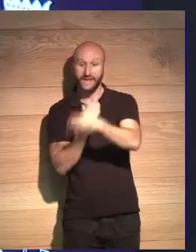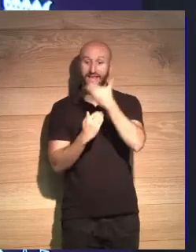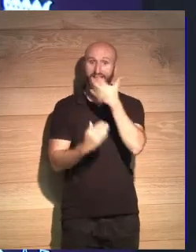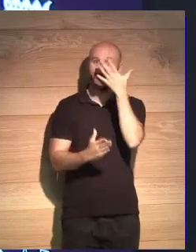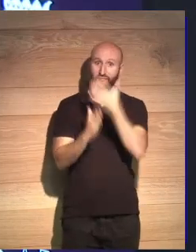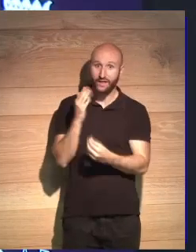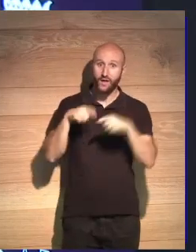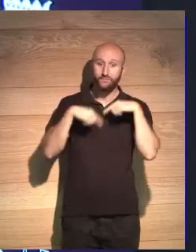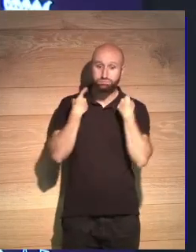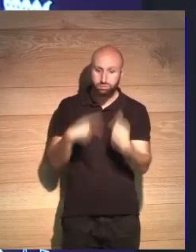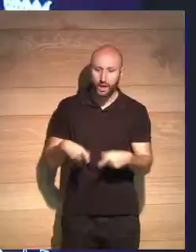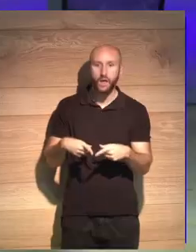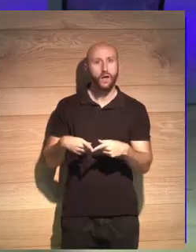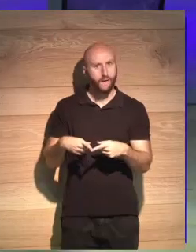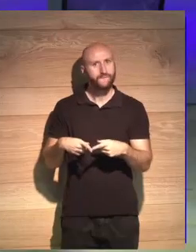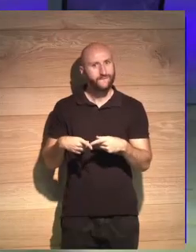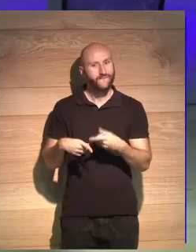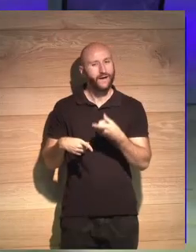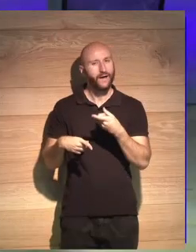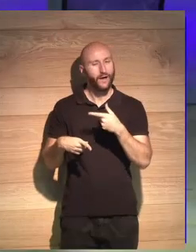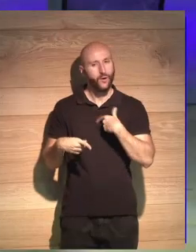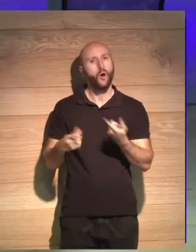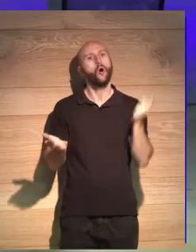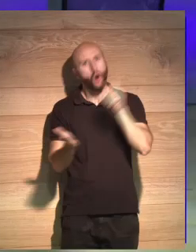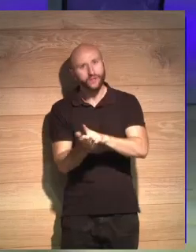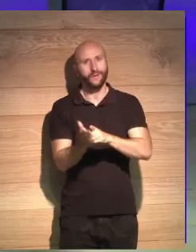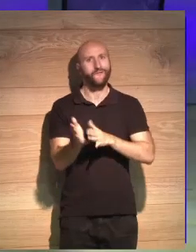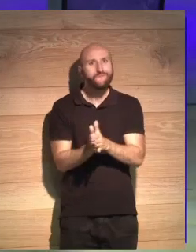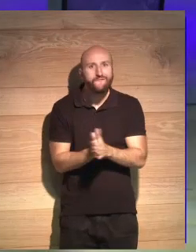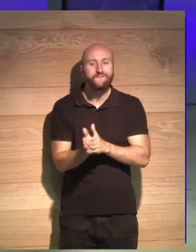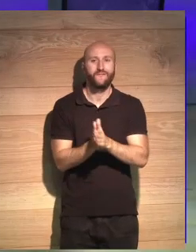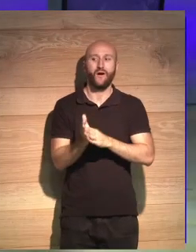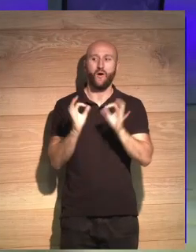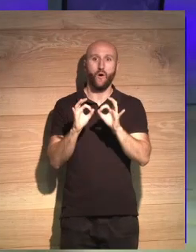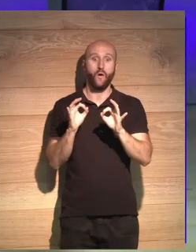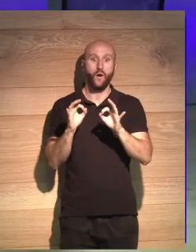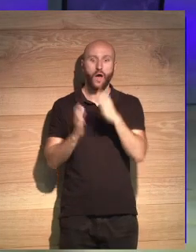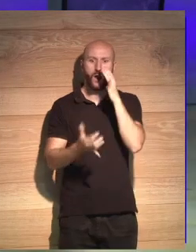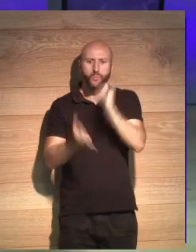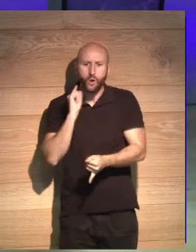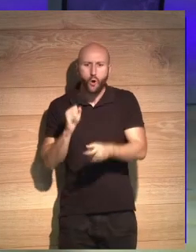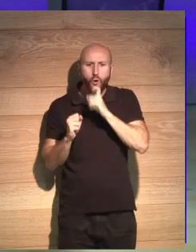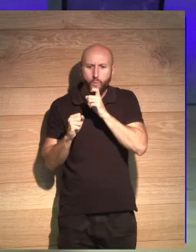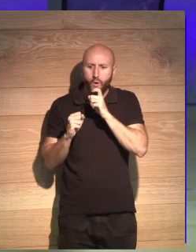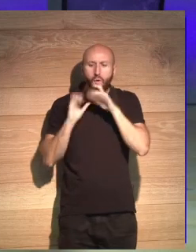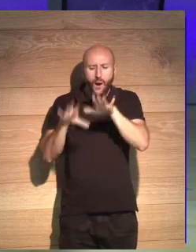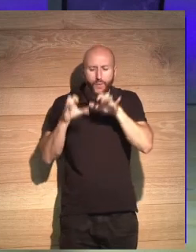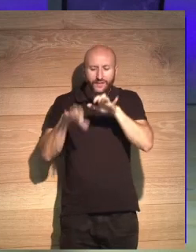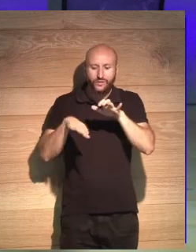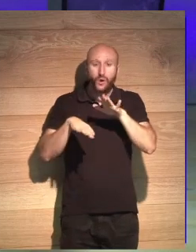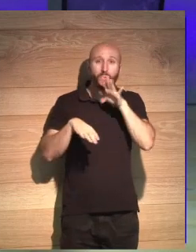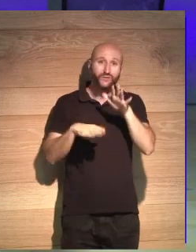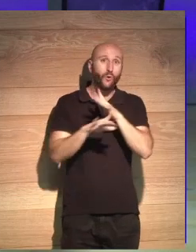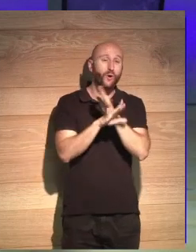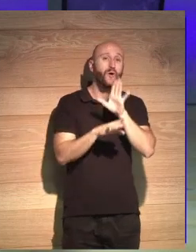a test. If we fail, we have the motivation to try again, to learn based on our